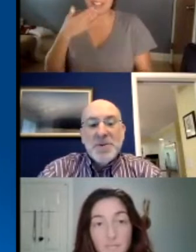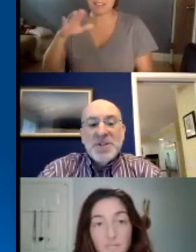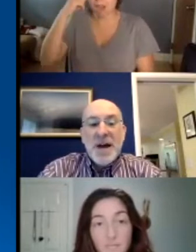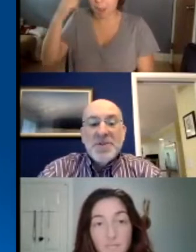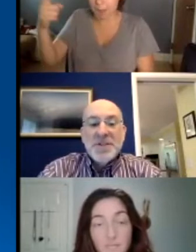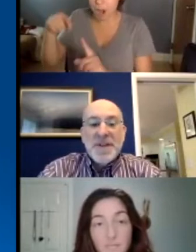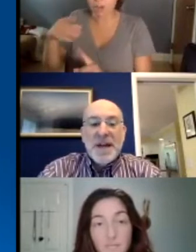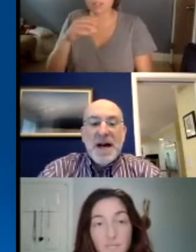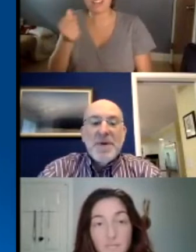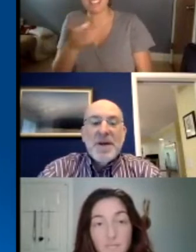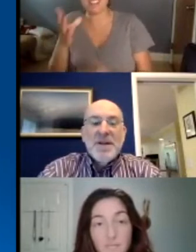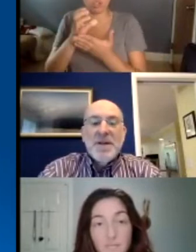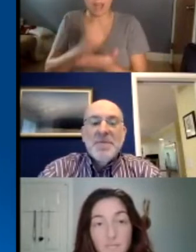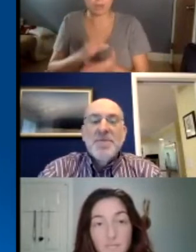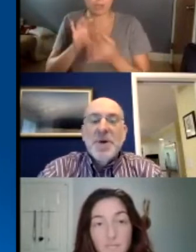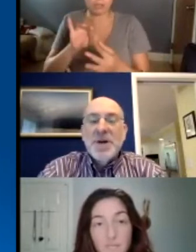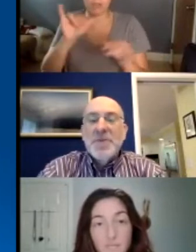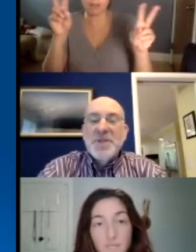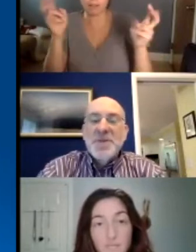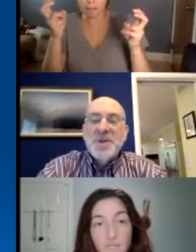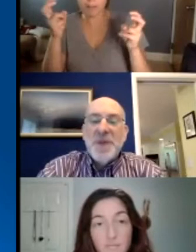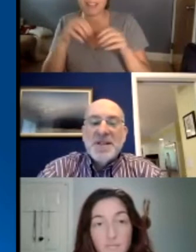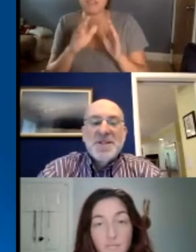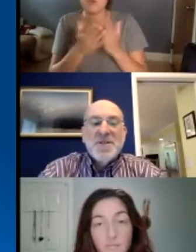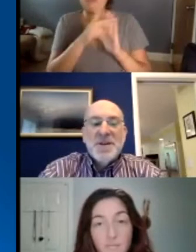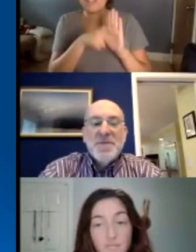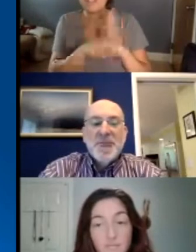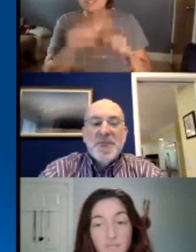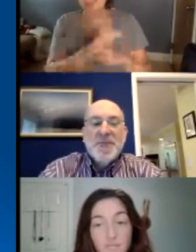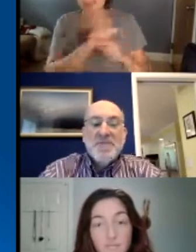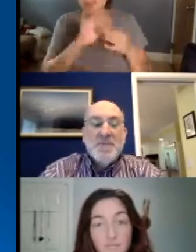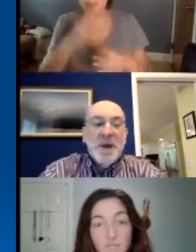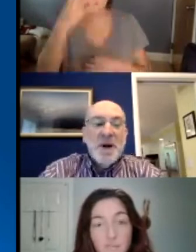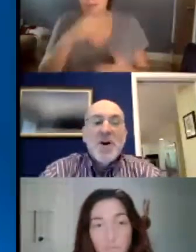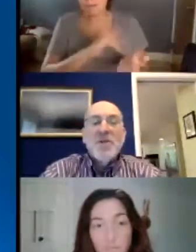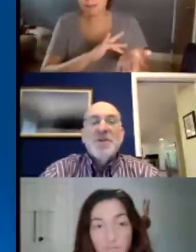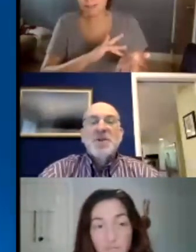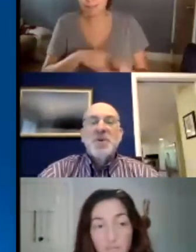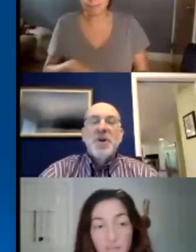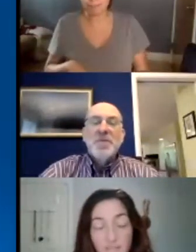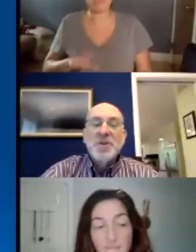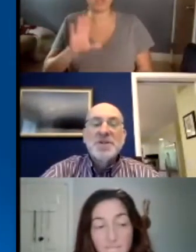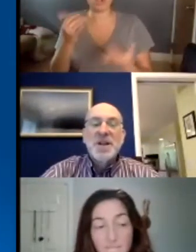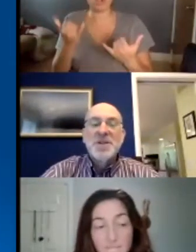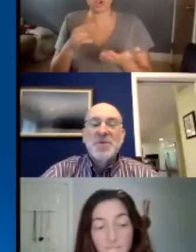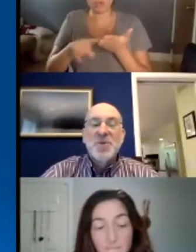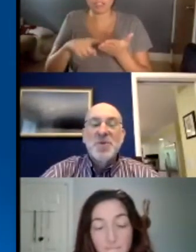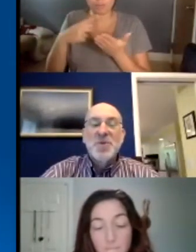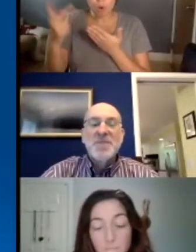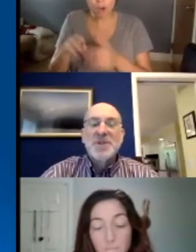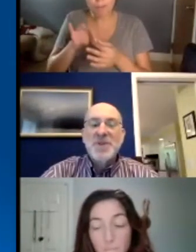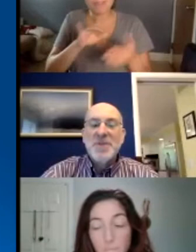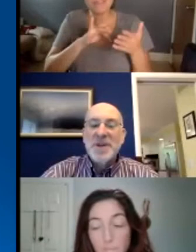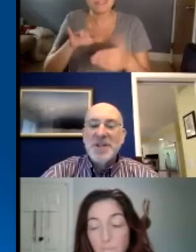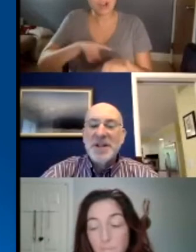and multiple chapters on that topic in the book, Principles and Practices of Sleep Medicine. Her current research program includes studies of normal